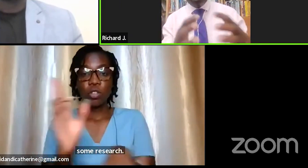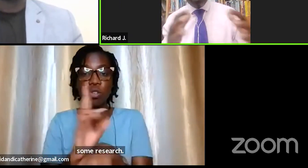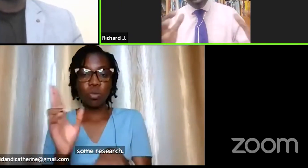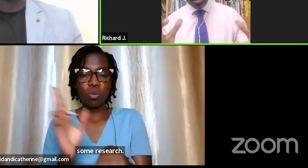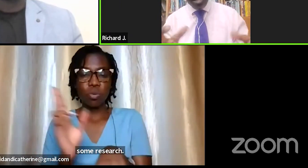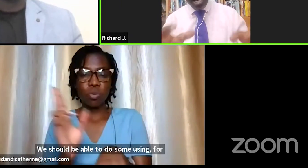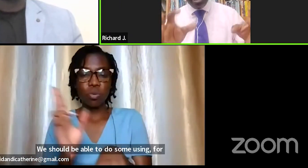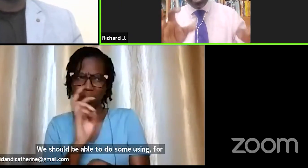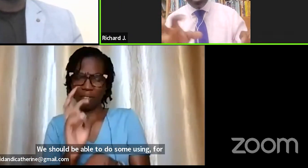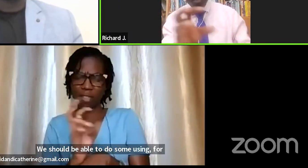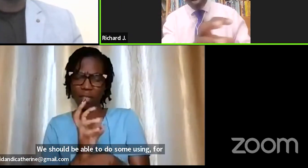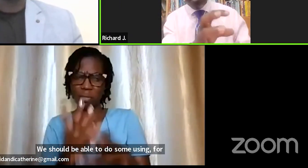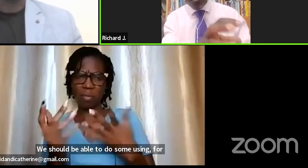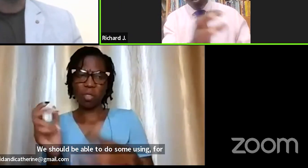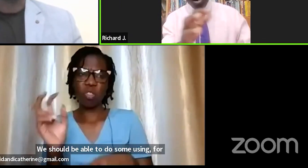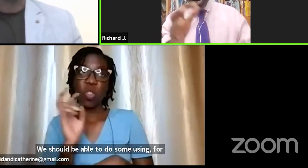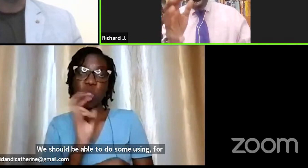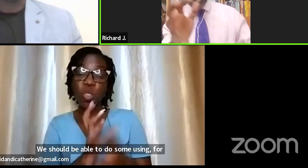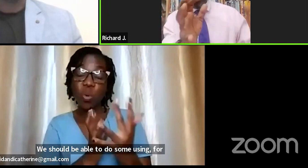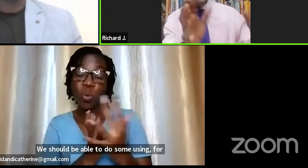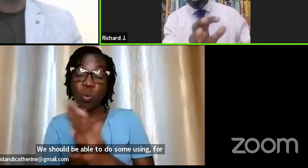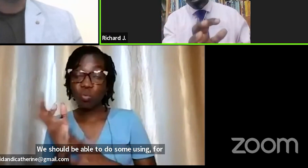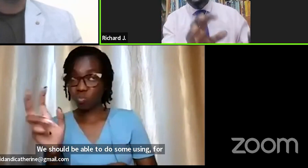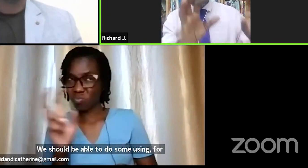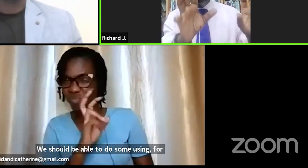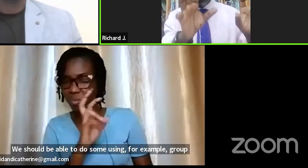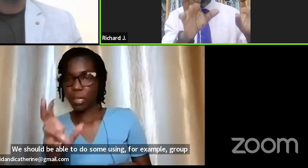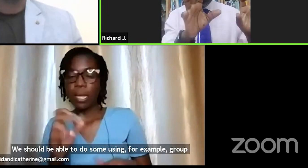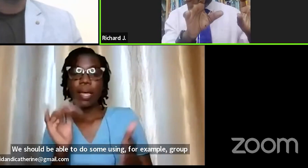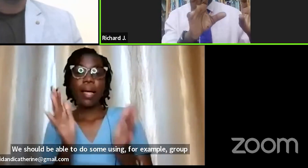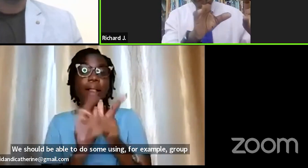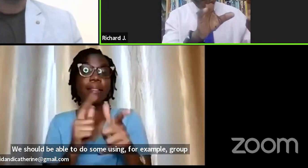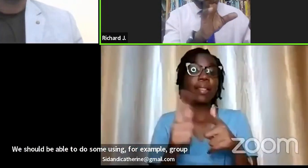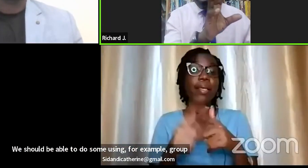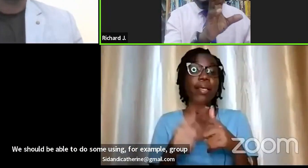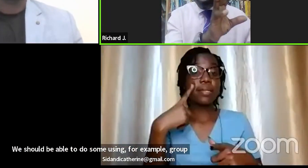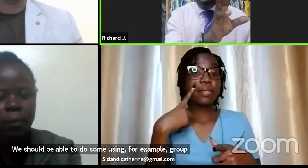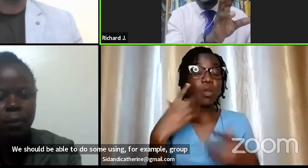example, through observations, and see why people are not